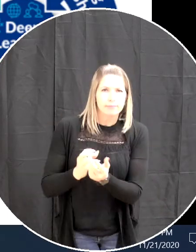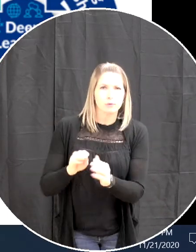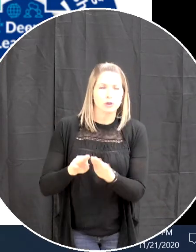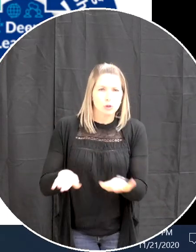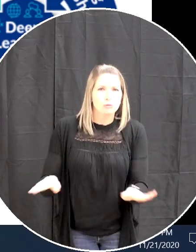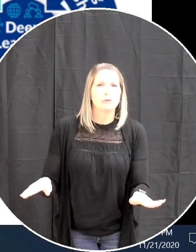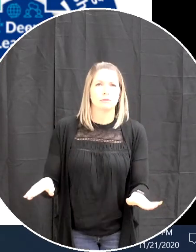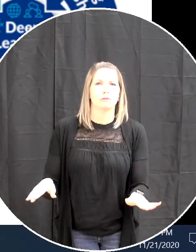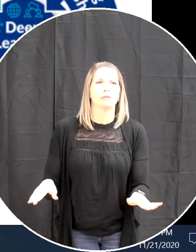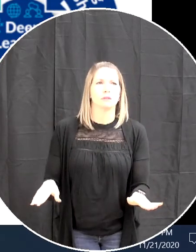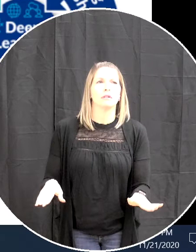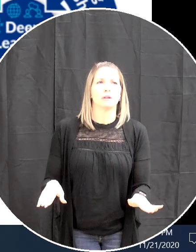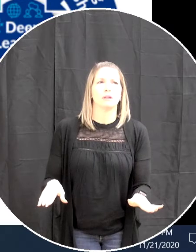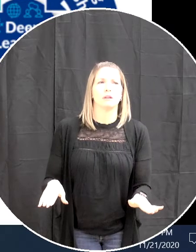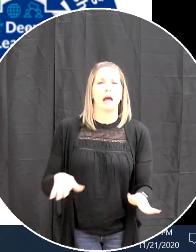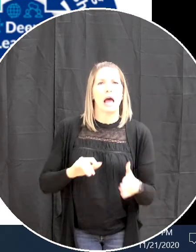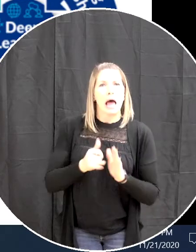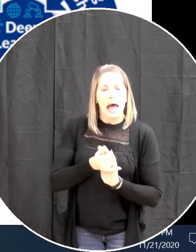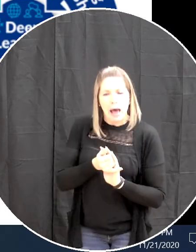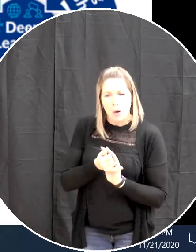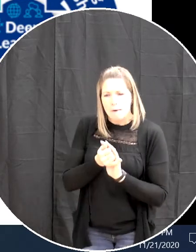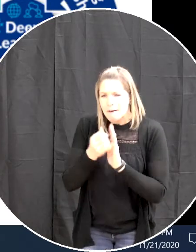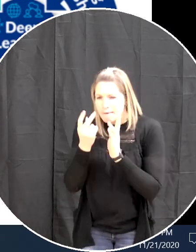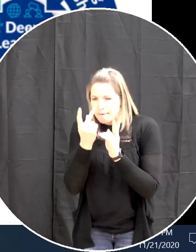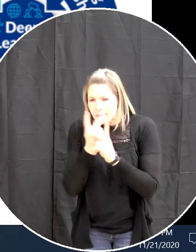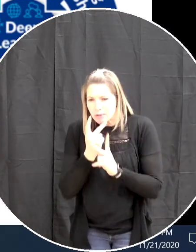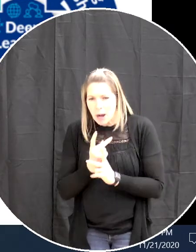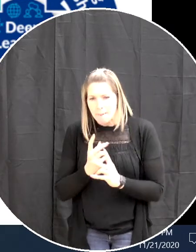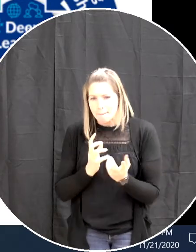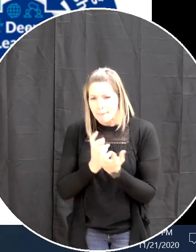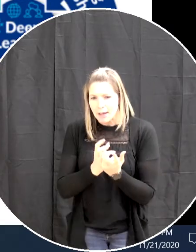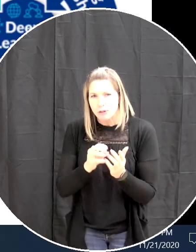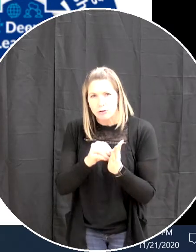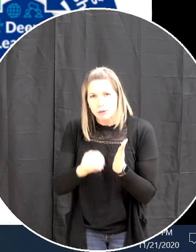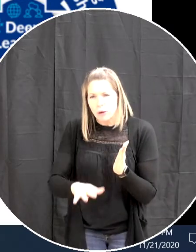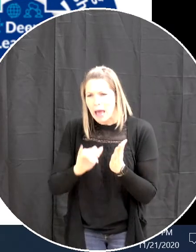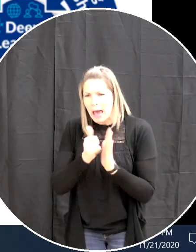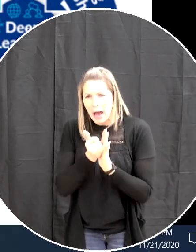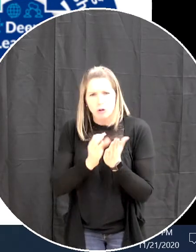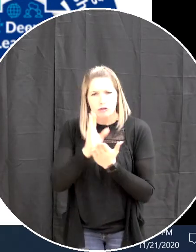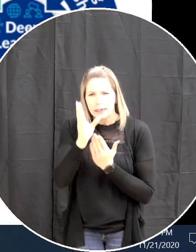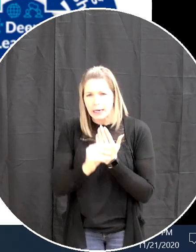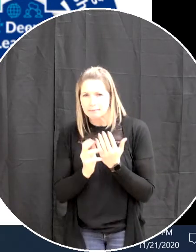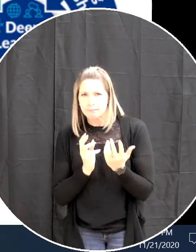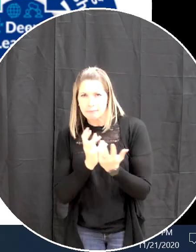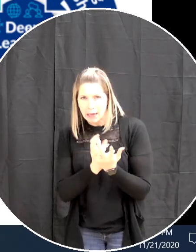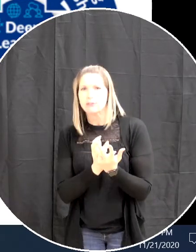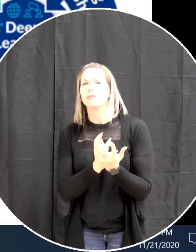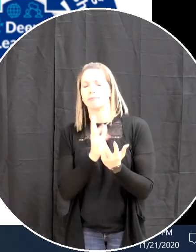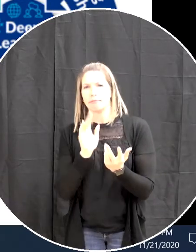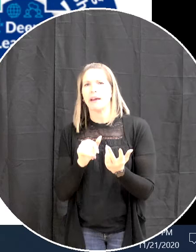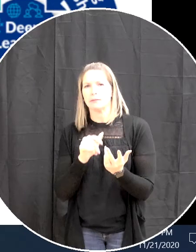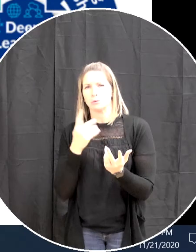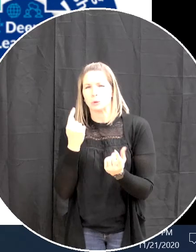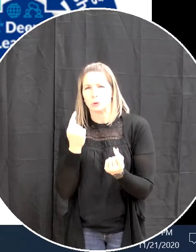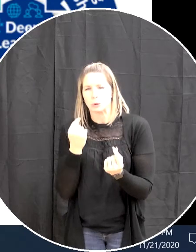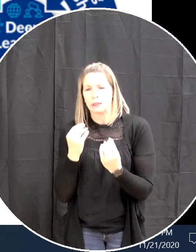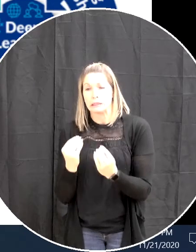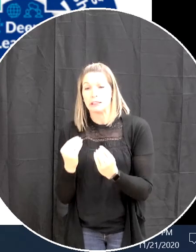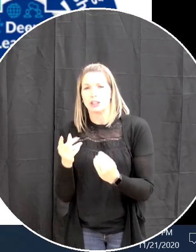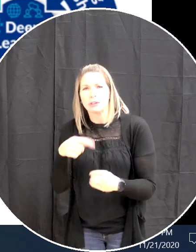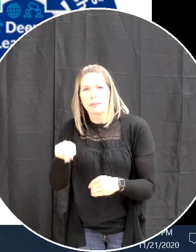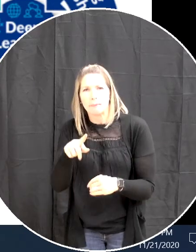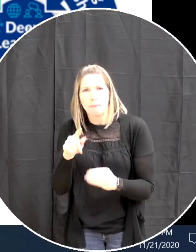competencies and how to design deep learning. In November, you're all aware that normally we have